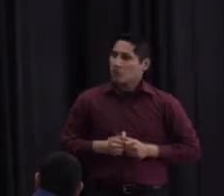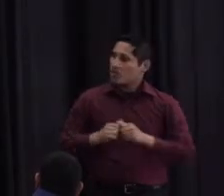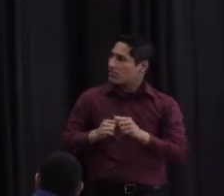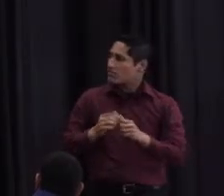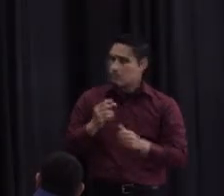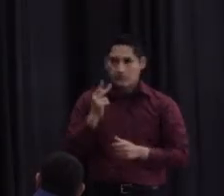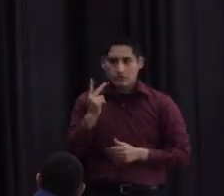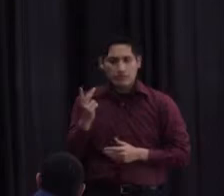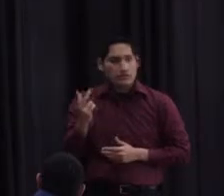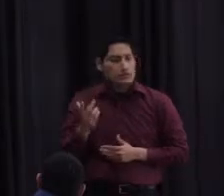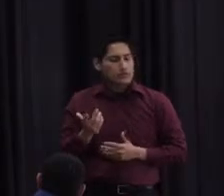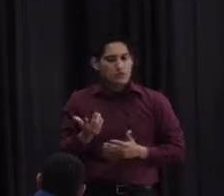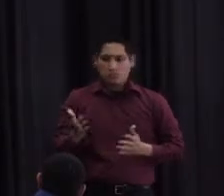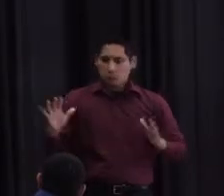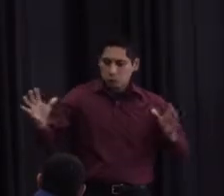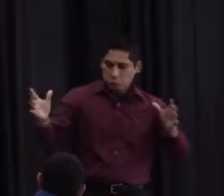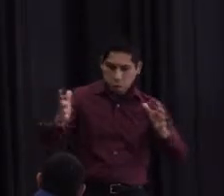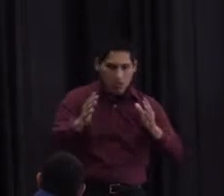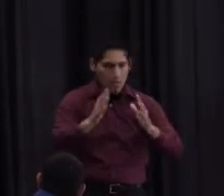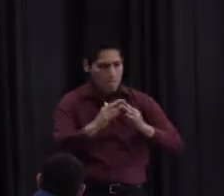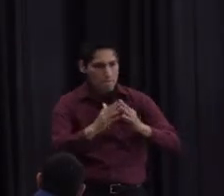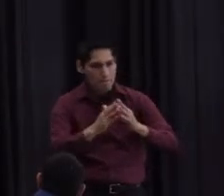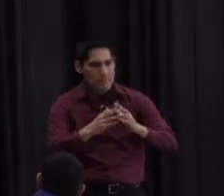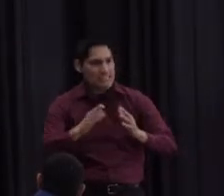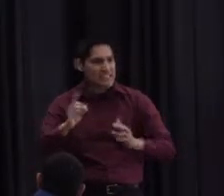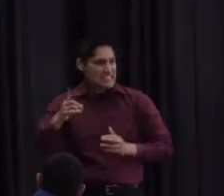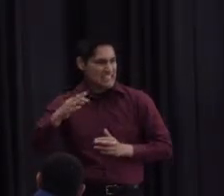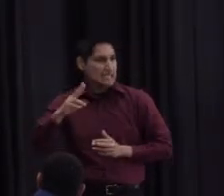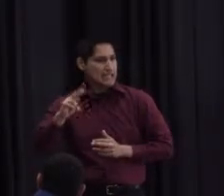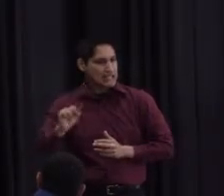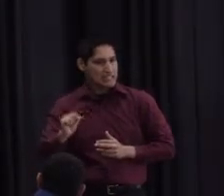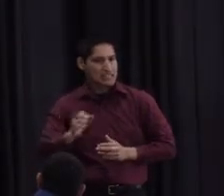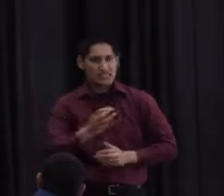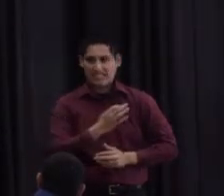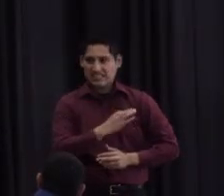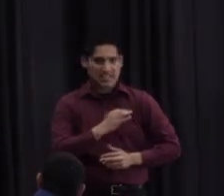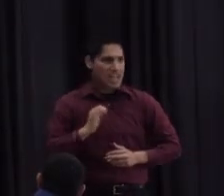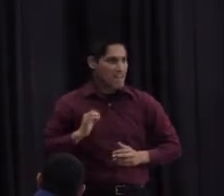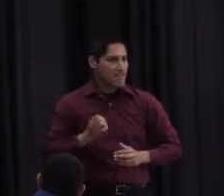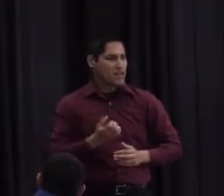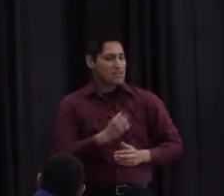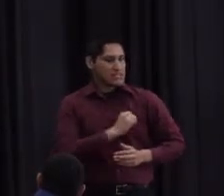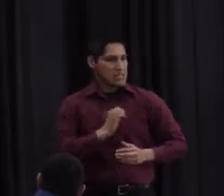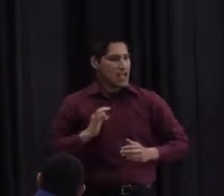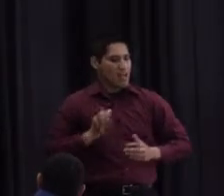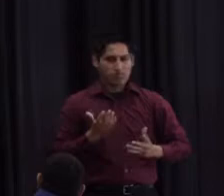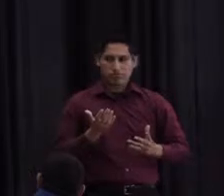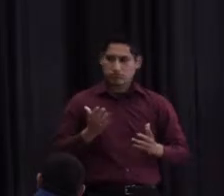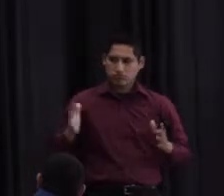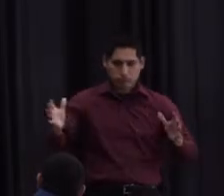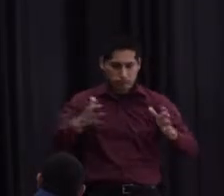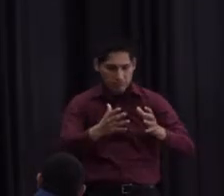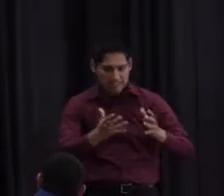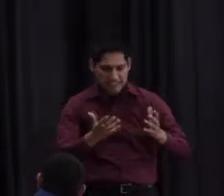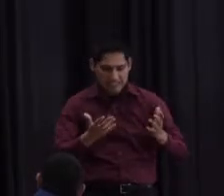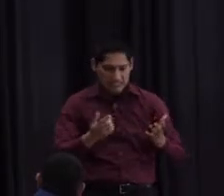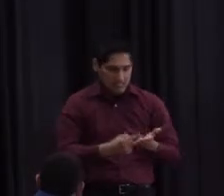called a meeting of all the deans and lead faculty and said, this is not good.